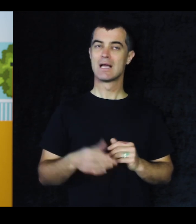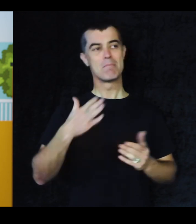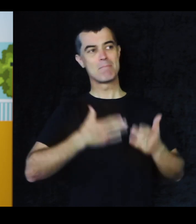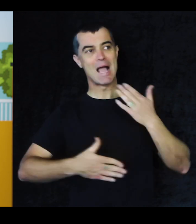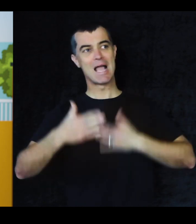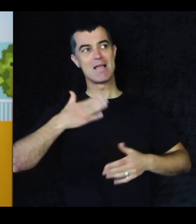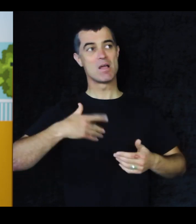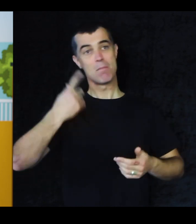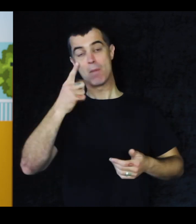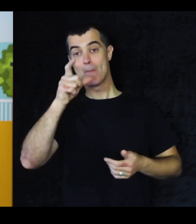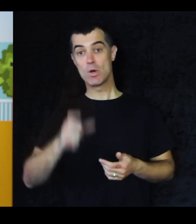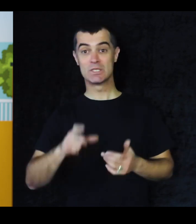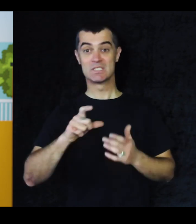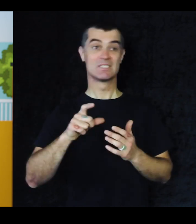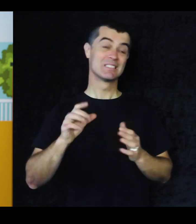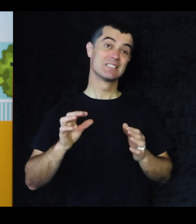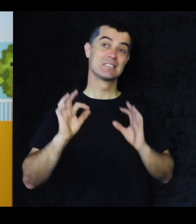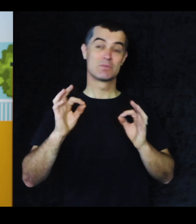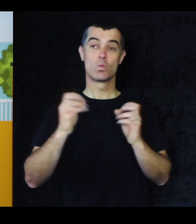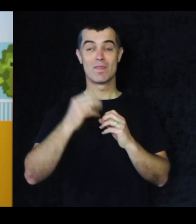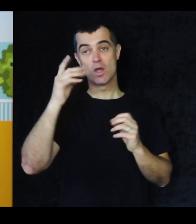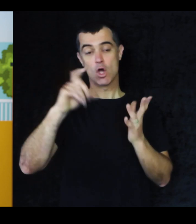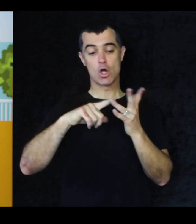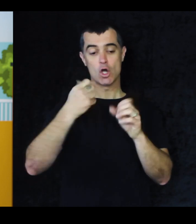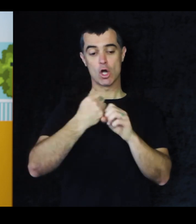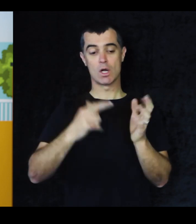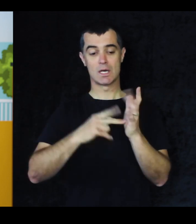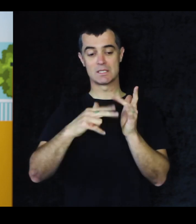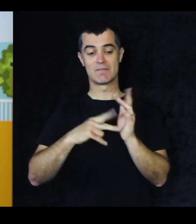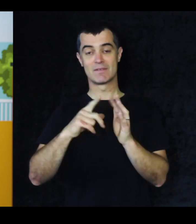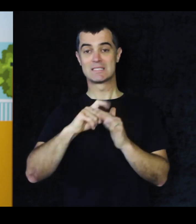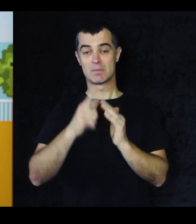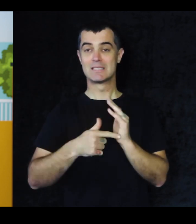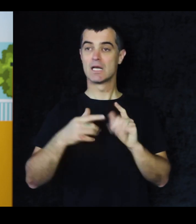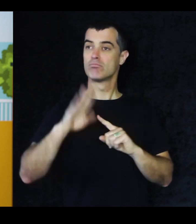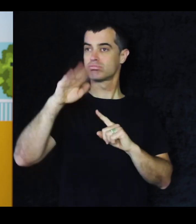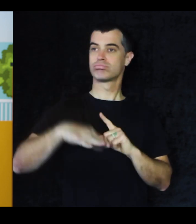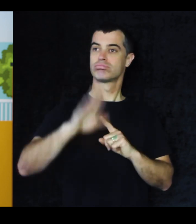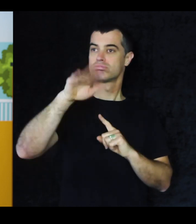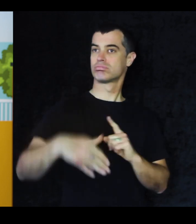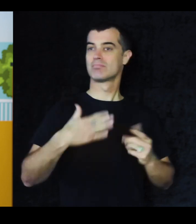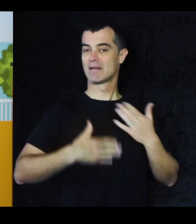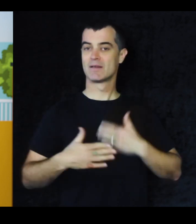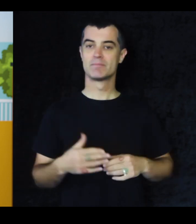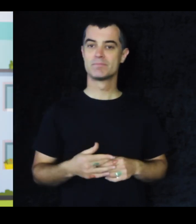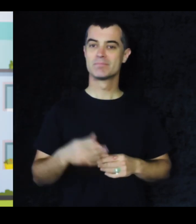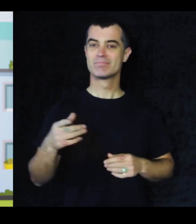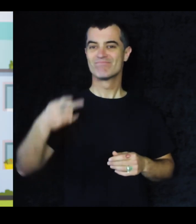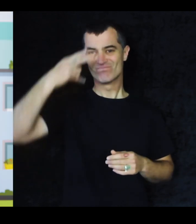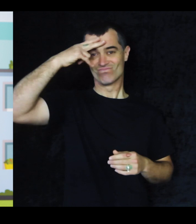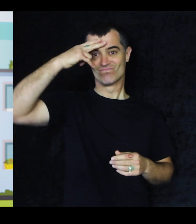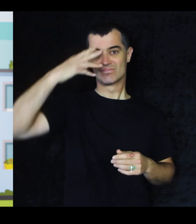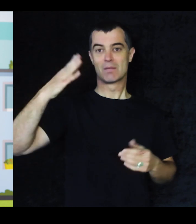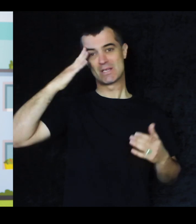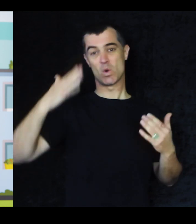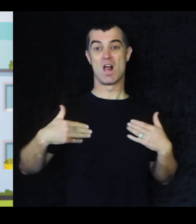fluctuations in behaviour that people, especially with cognitive disabilities, display. The